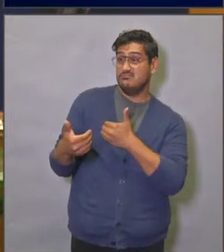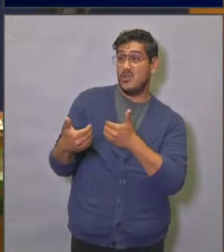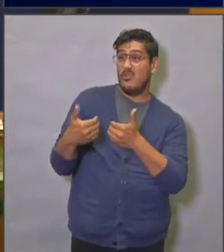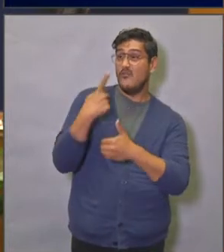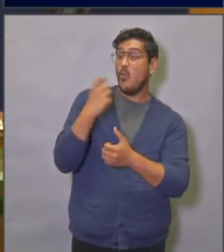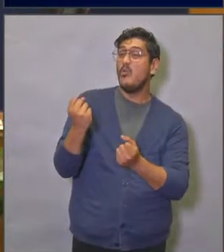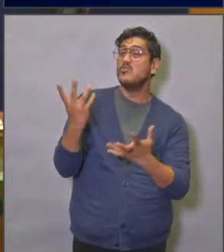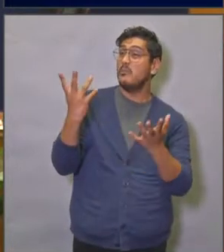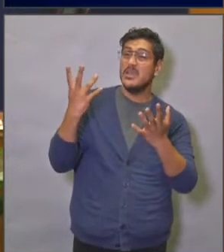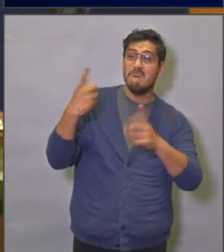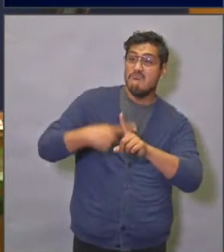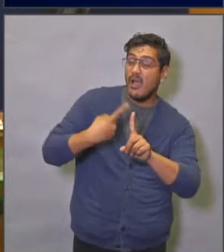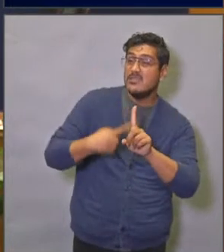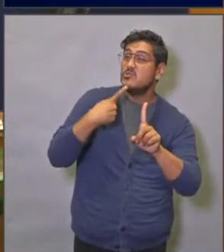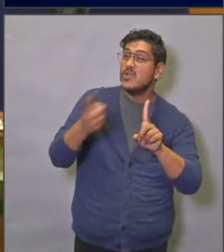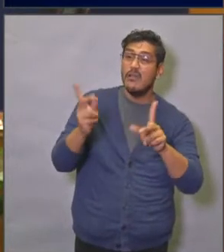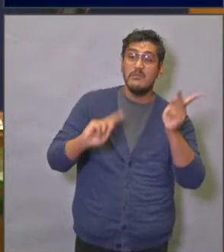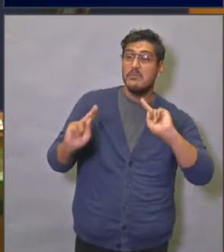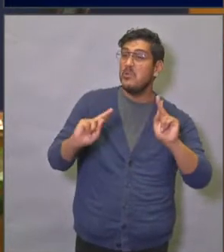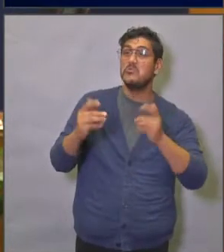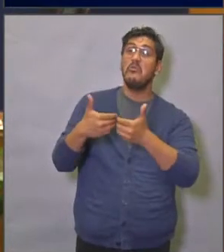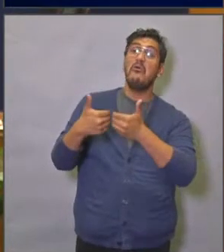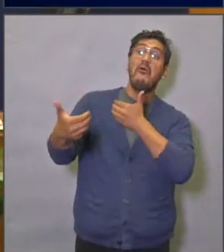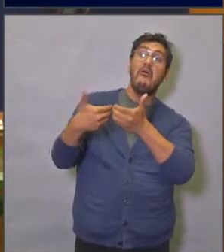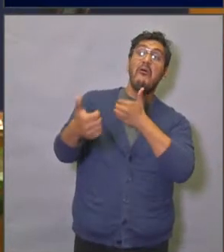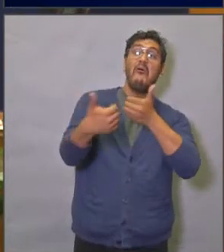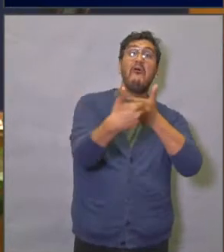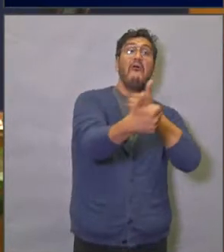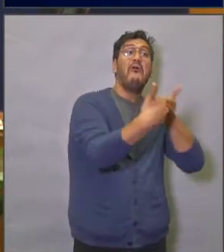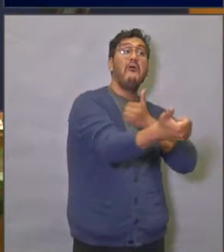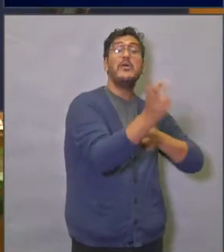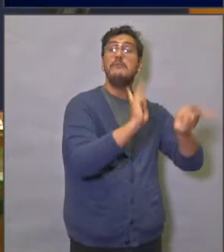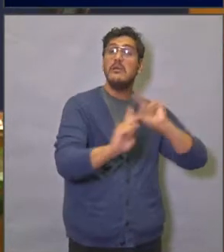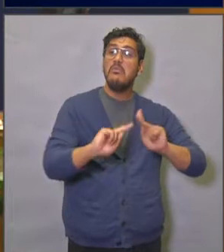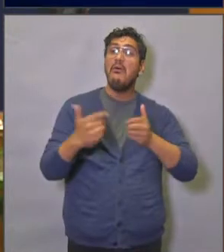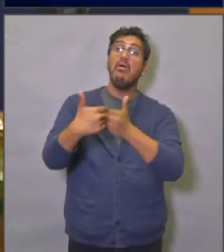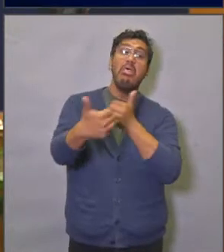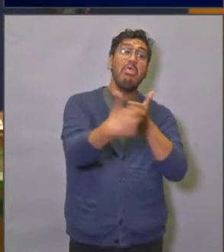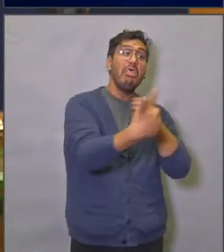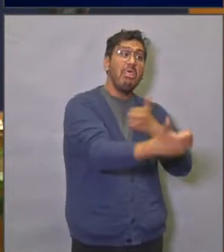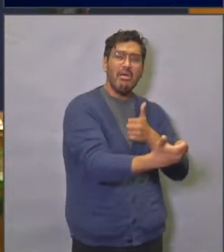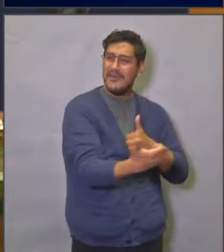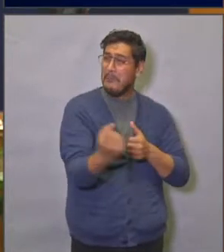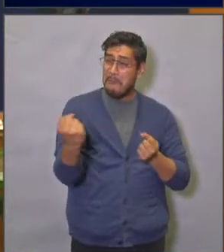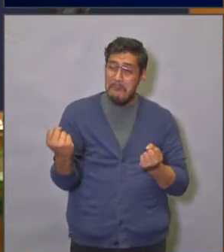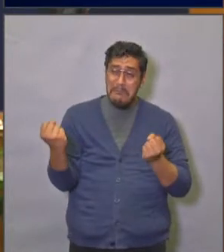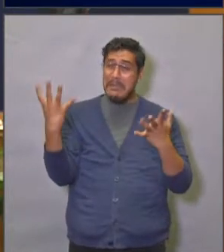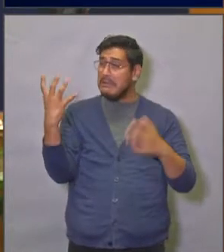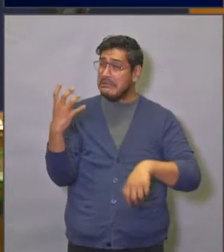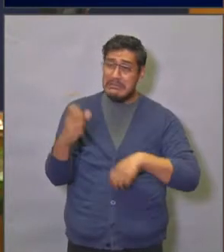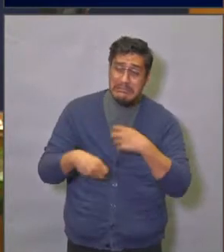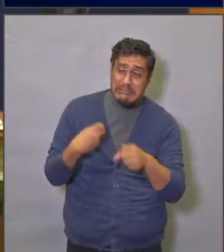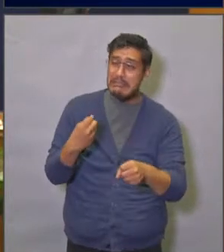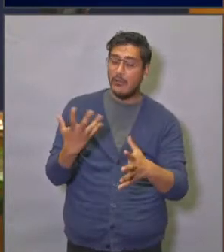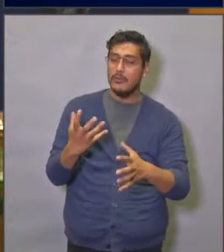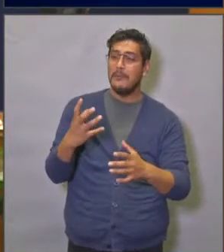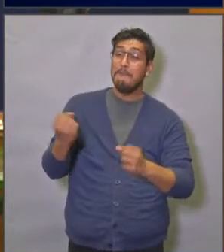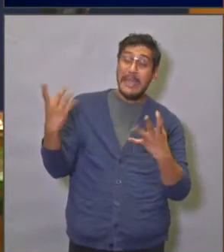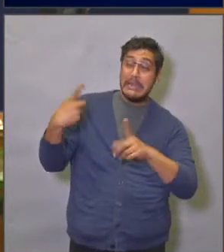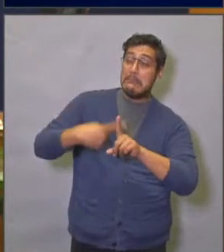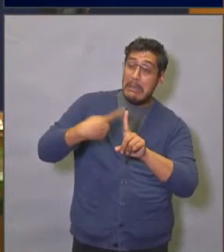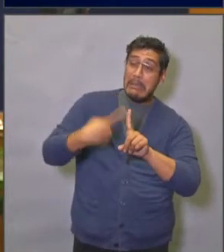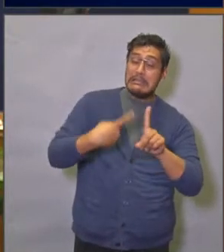months of telling people to stay away from anyone outside their household and all the evidence I see on social media that people are not heeding that